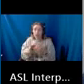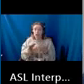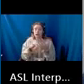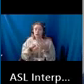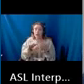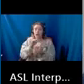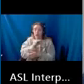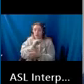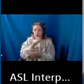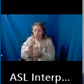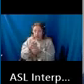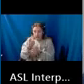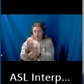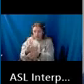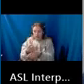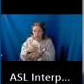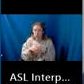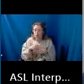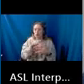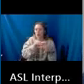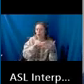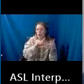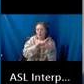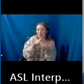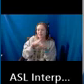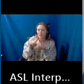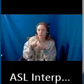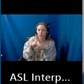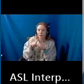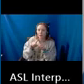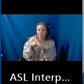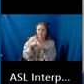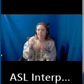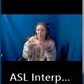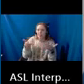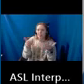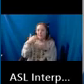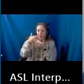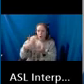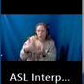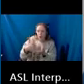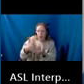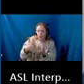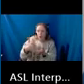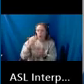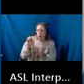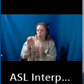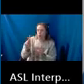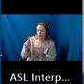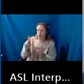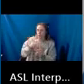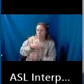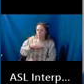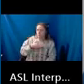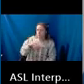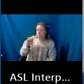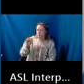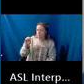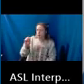different frameworks that you can use, and think about how does that fit into kind of the work that you're going to be